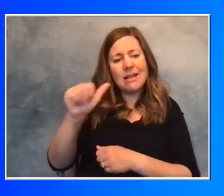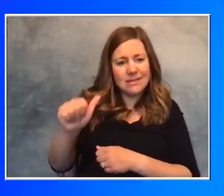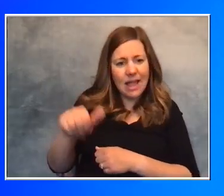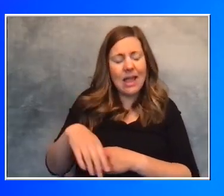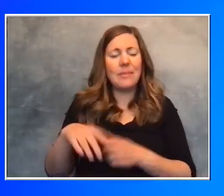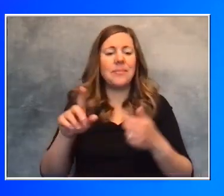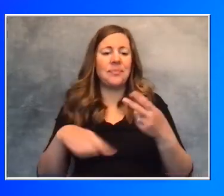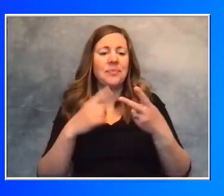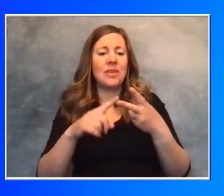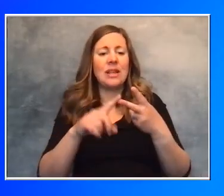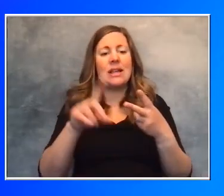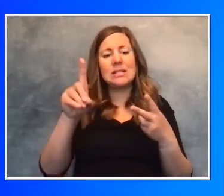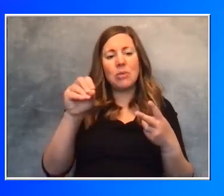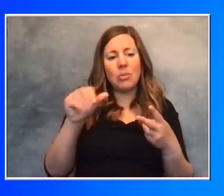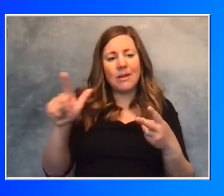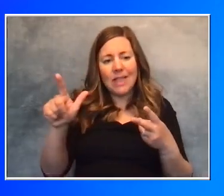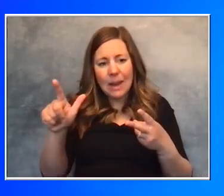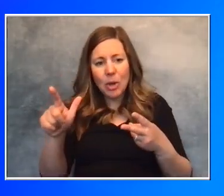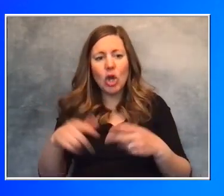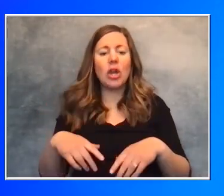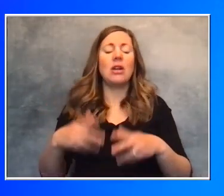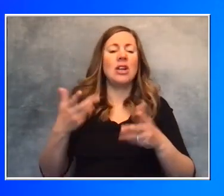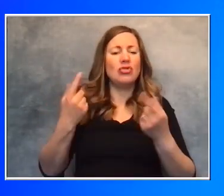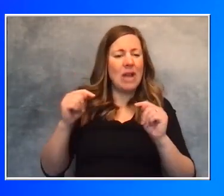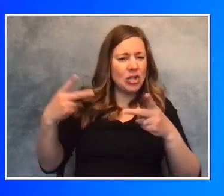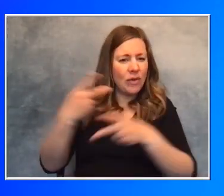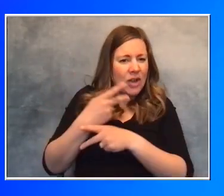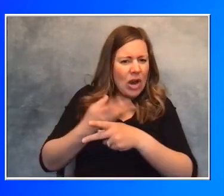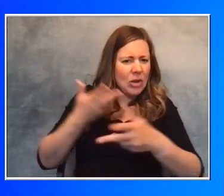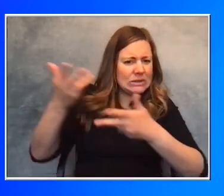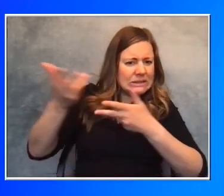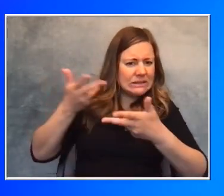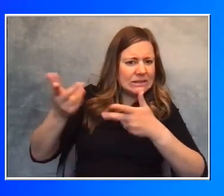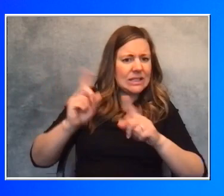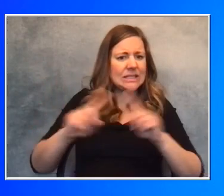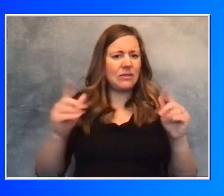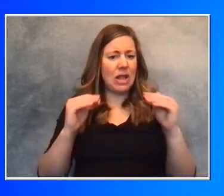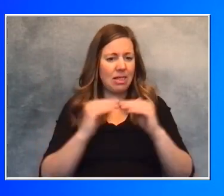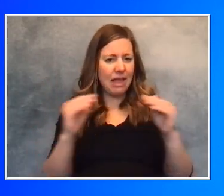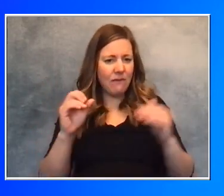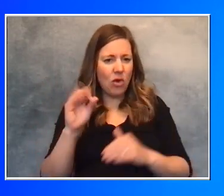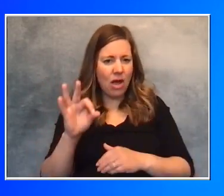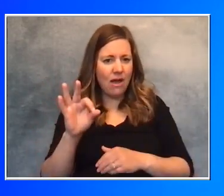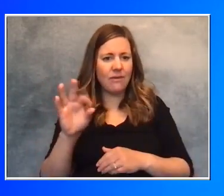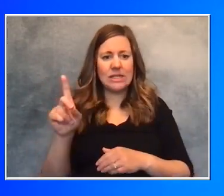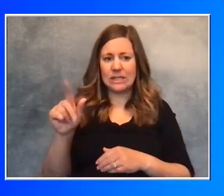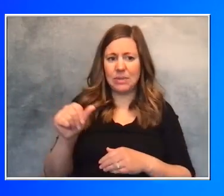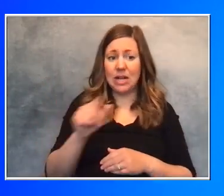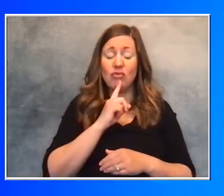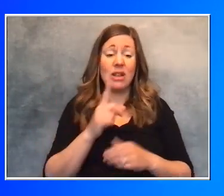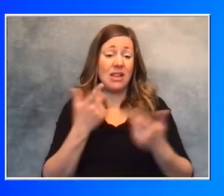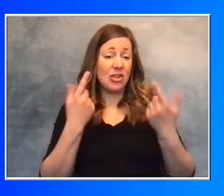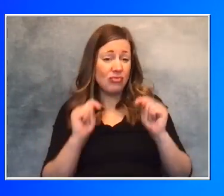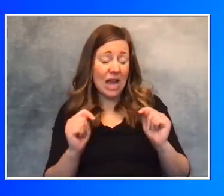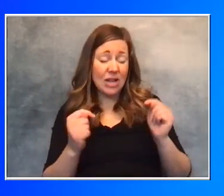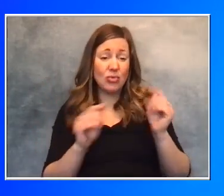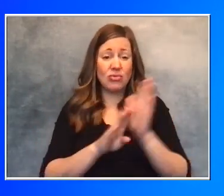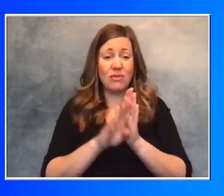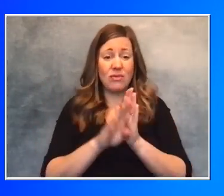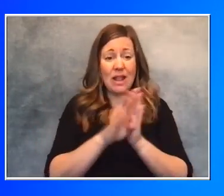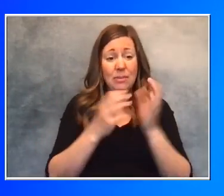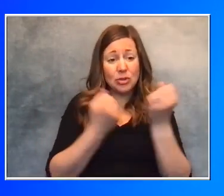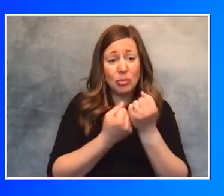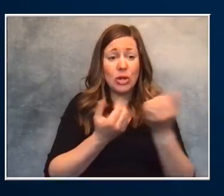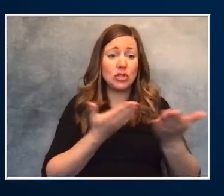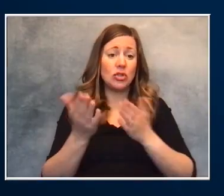Labor, to try to sort that out in terms of the different levels of disability, to try to, again, develop the supports and services that people need.